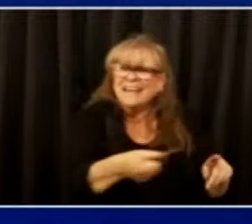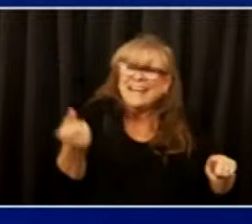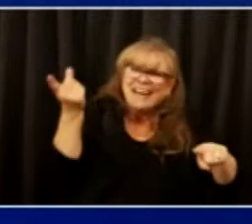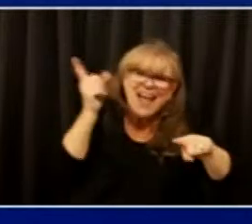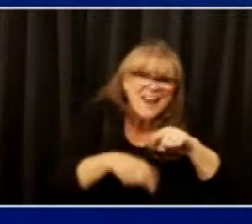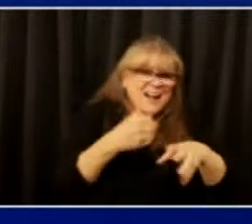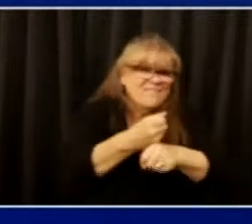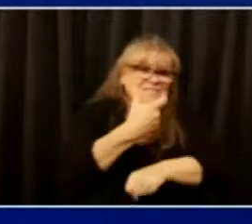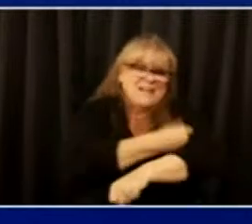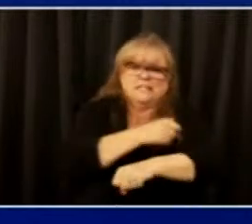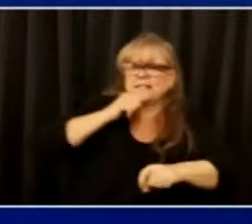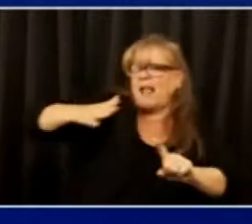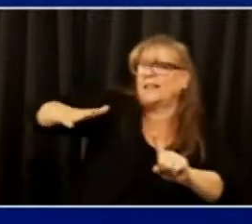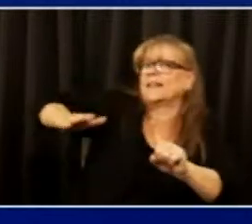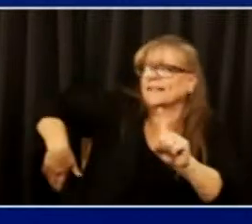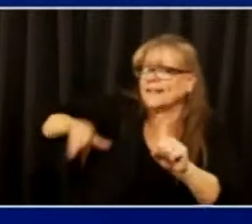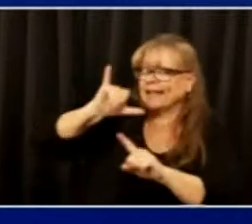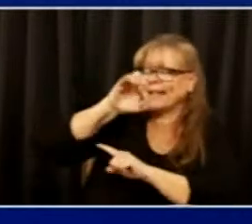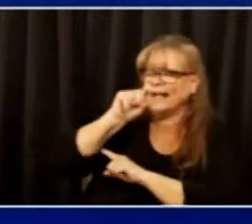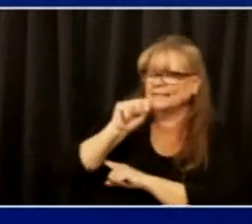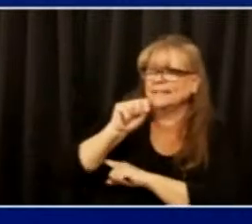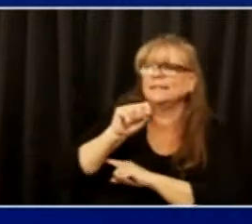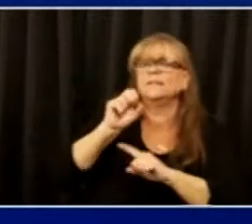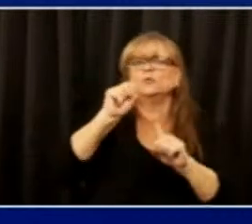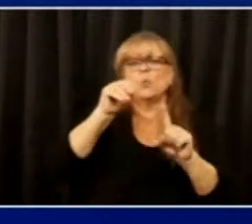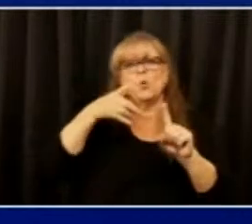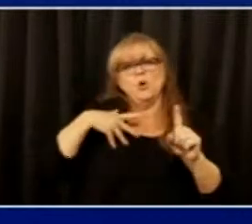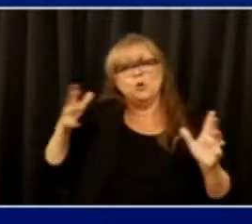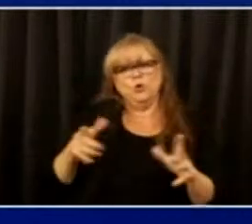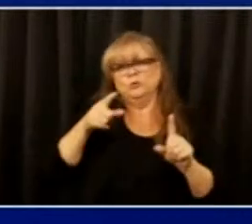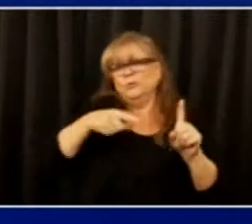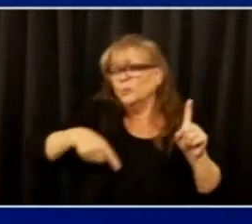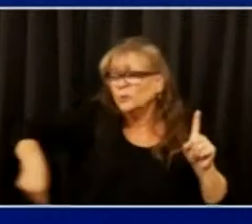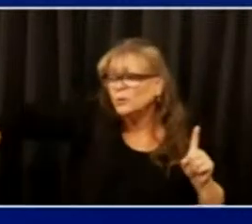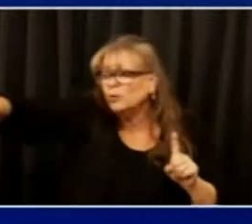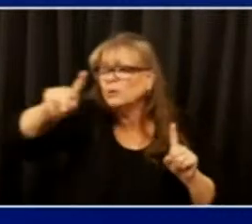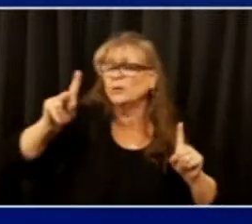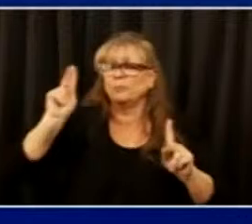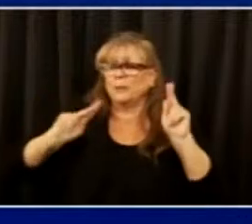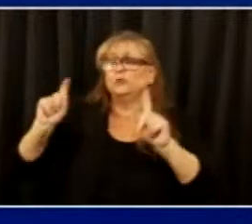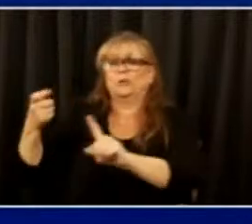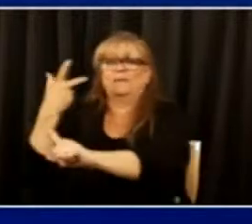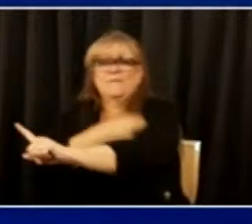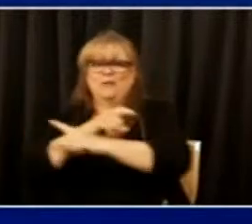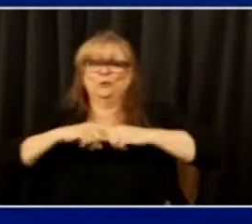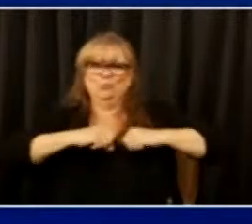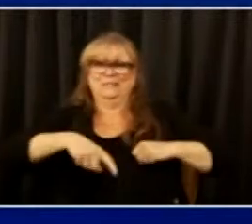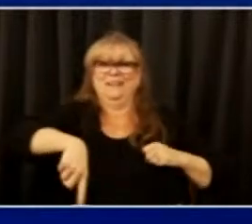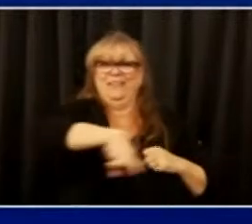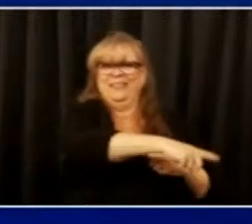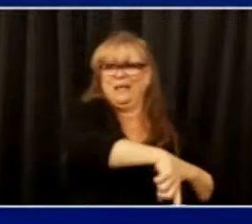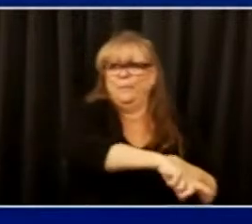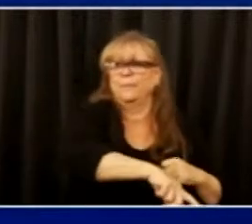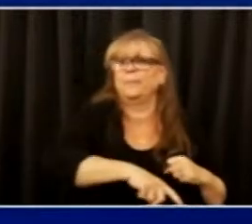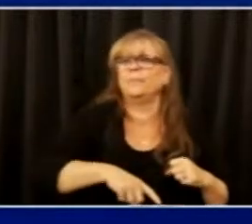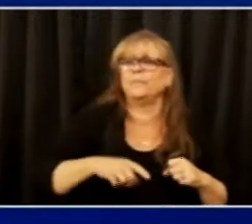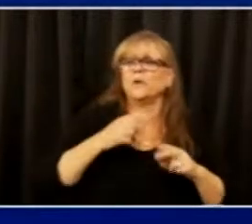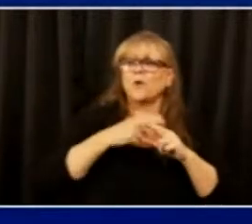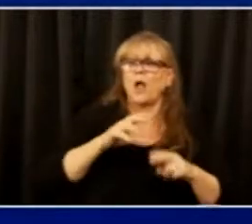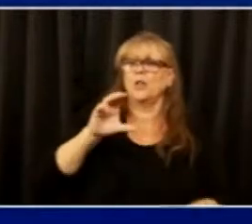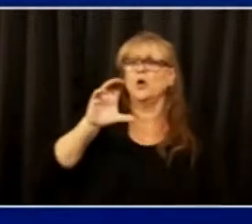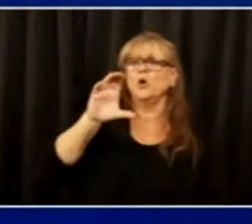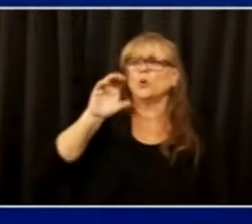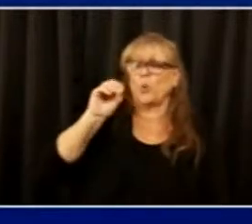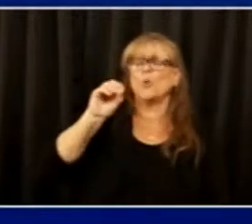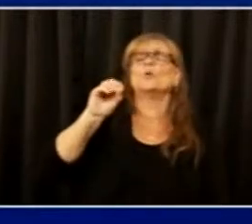That's a well-known strategy in vaccination that we call cocooning. When a child is too young to receive the vaccine,